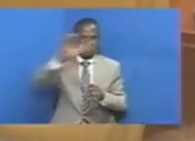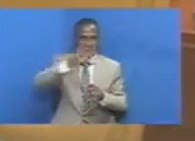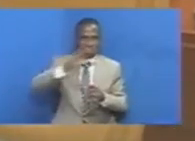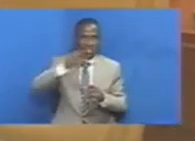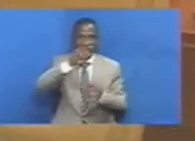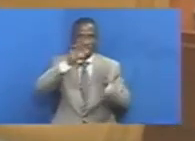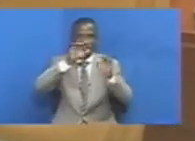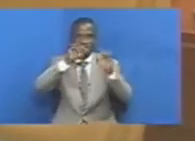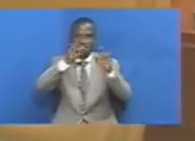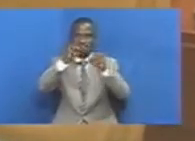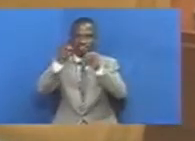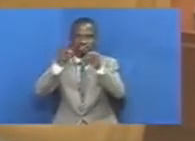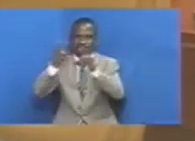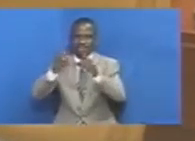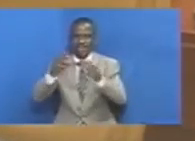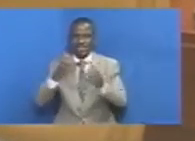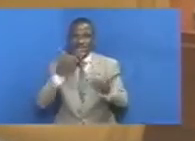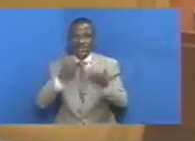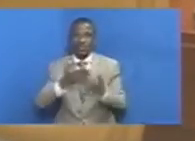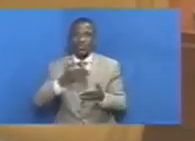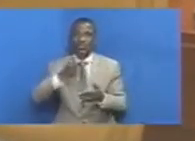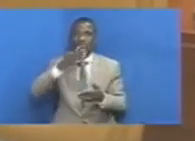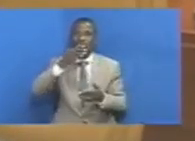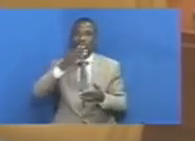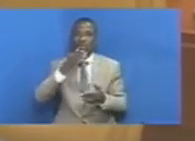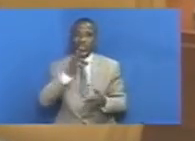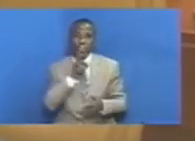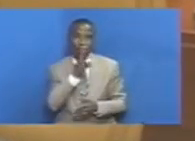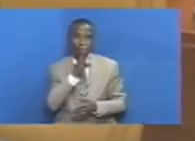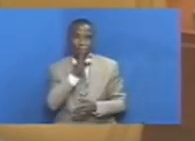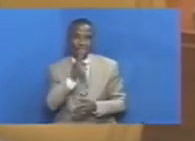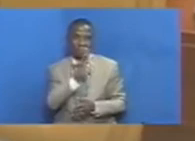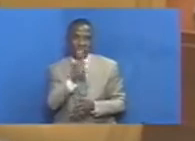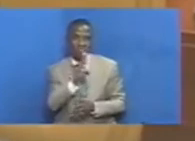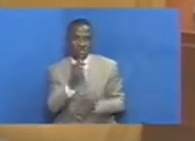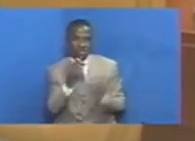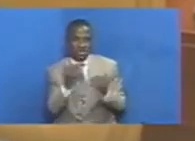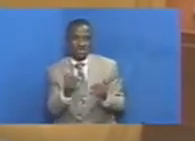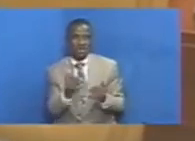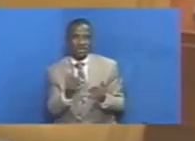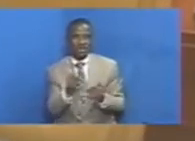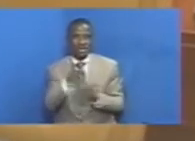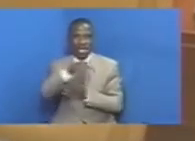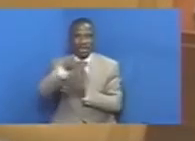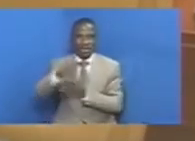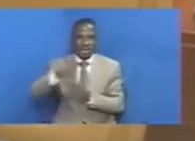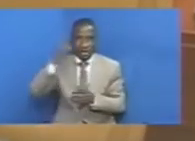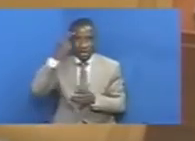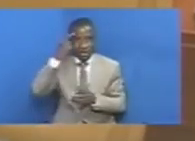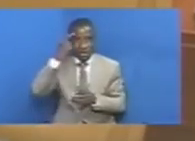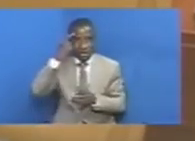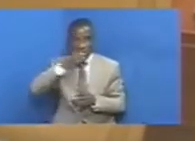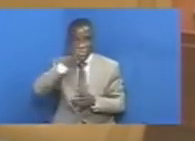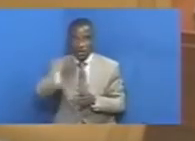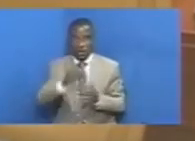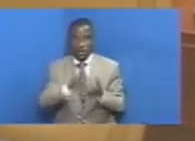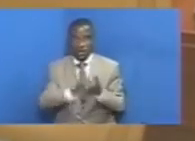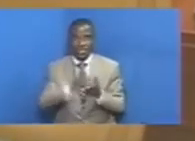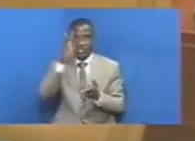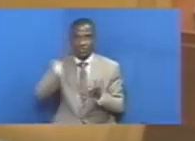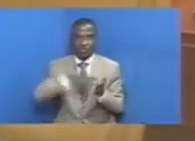access to adequate and reliable potable water. This side is the MPP government agenda of ensuring that by the